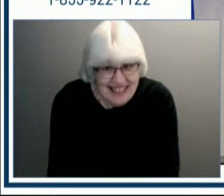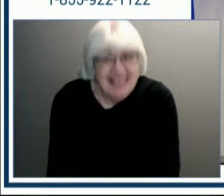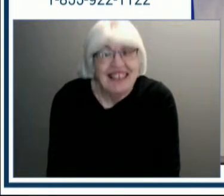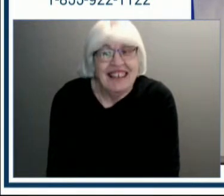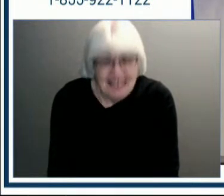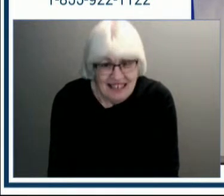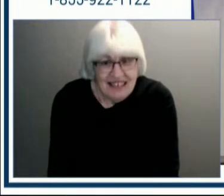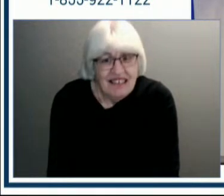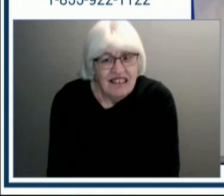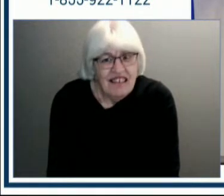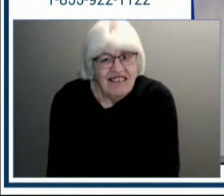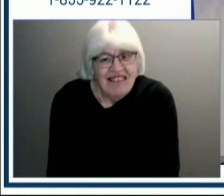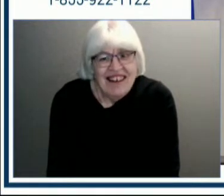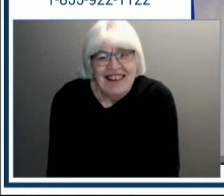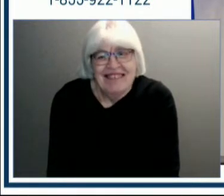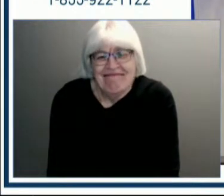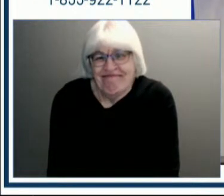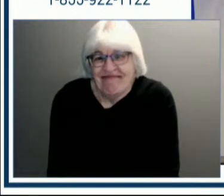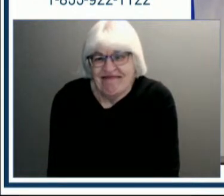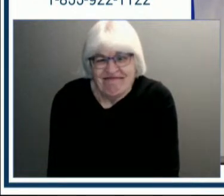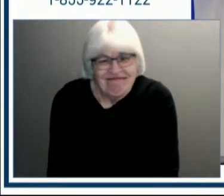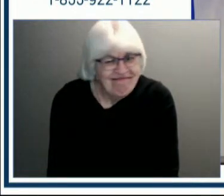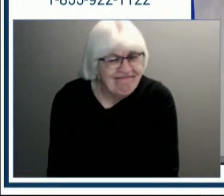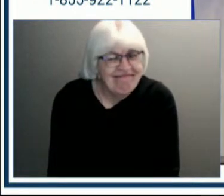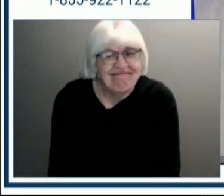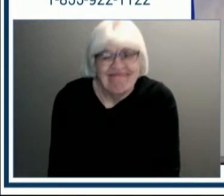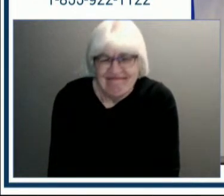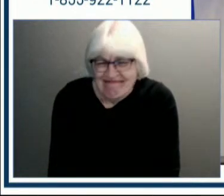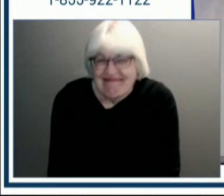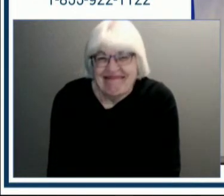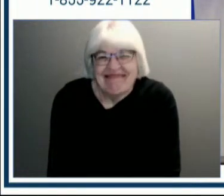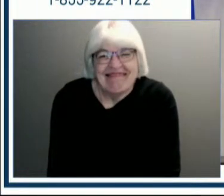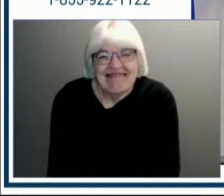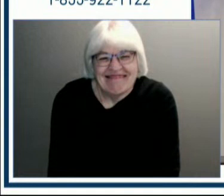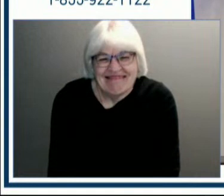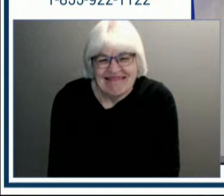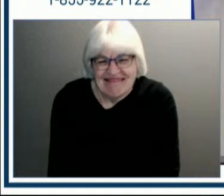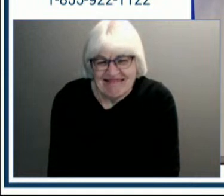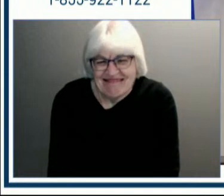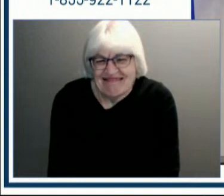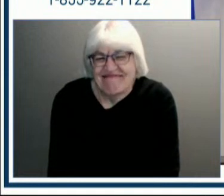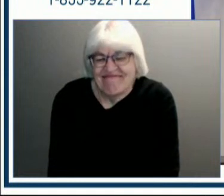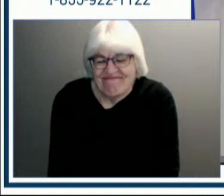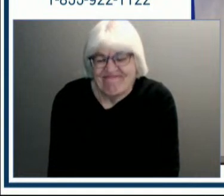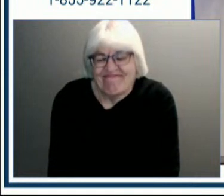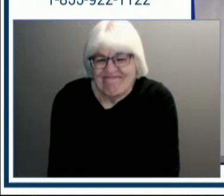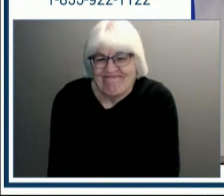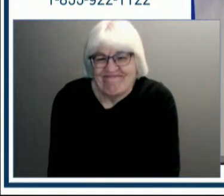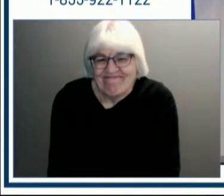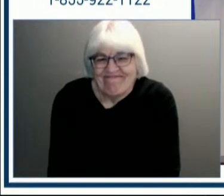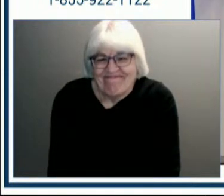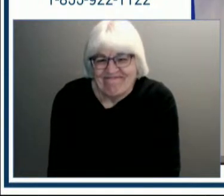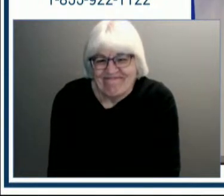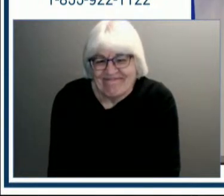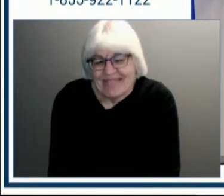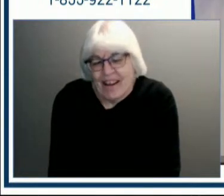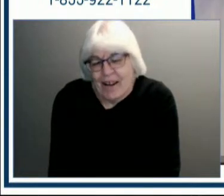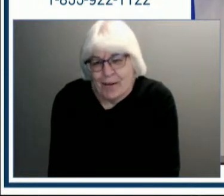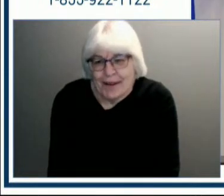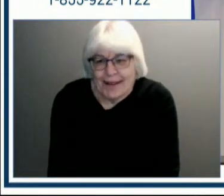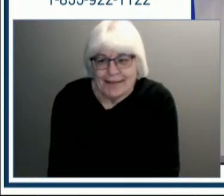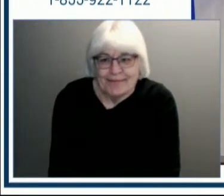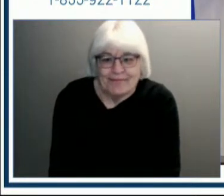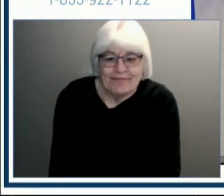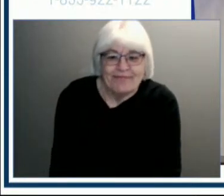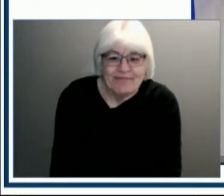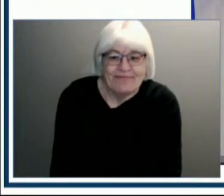told that many, if not all, of these systems can be in place late next week. The second